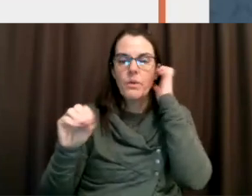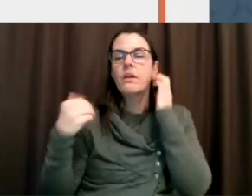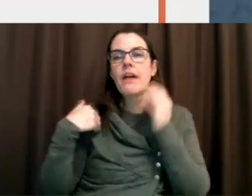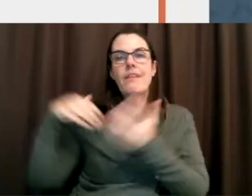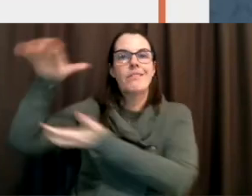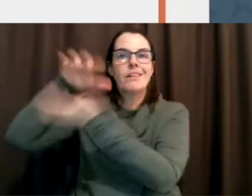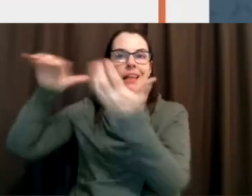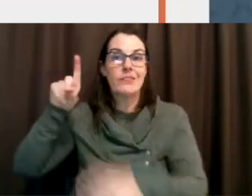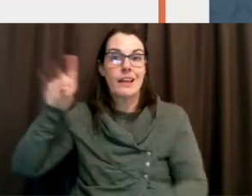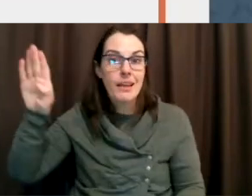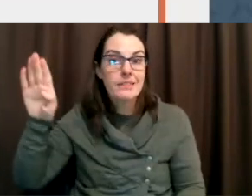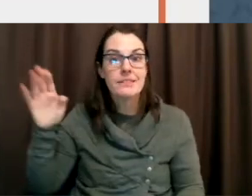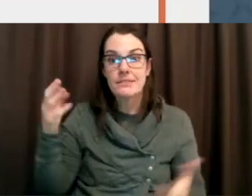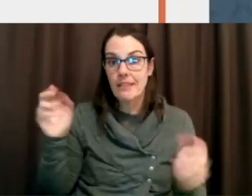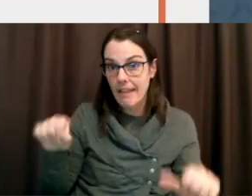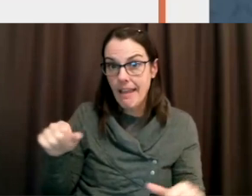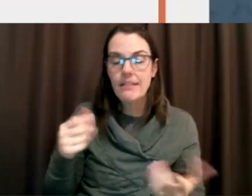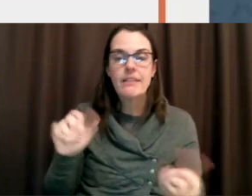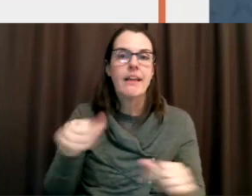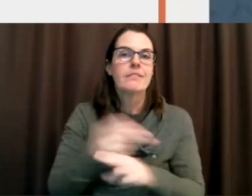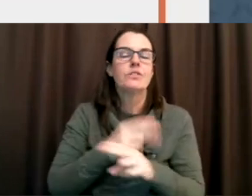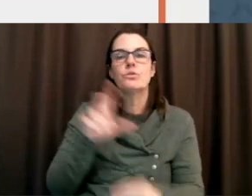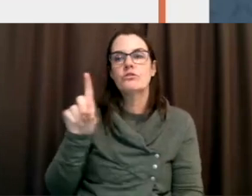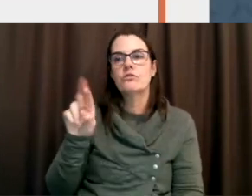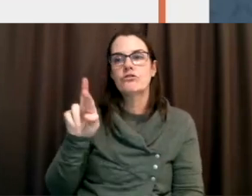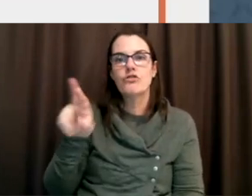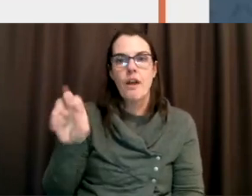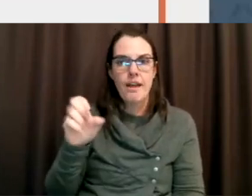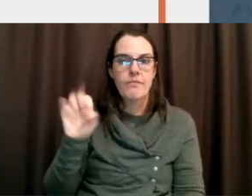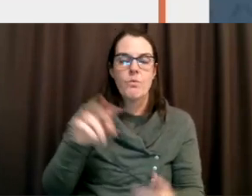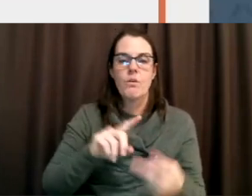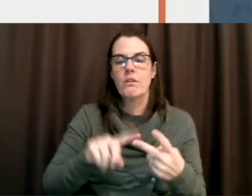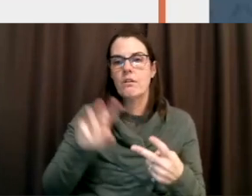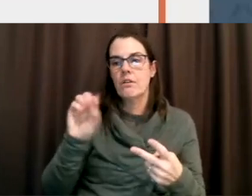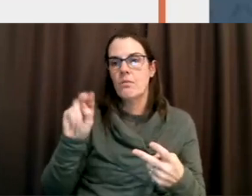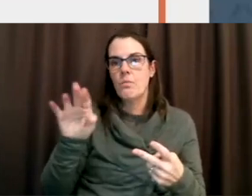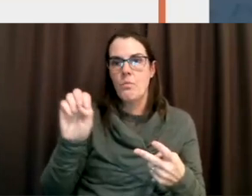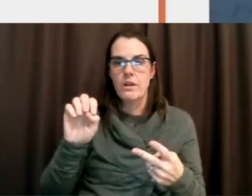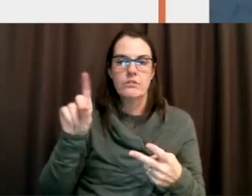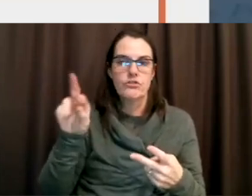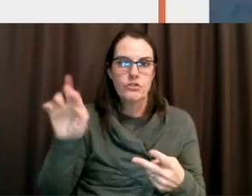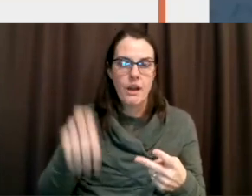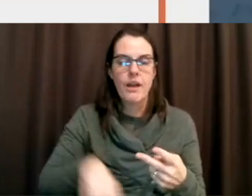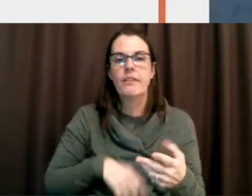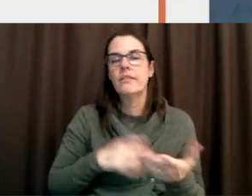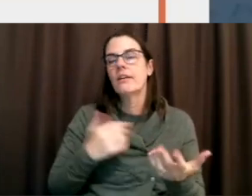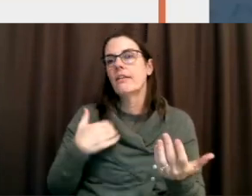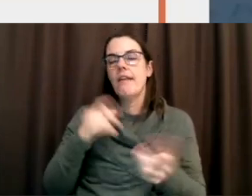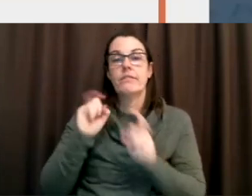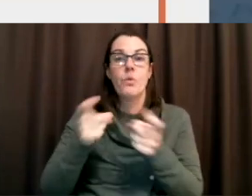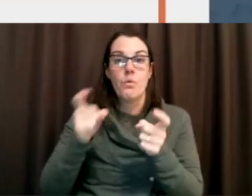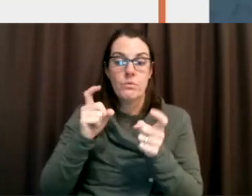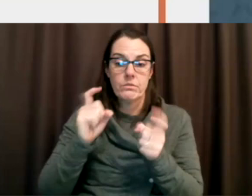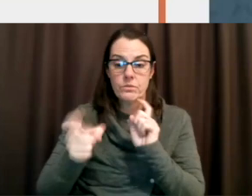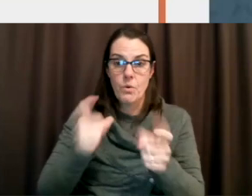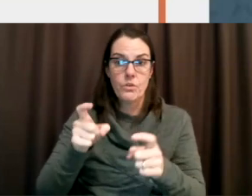databases, right? So we can use Google Drive or OneDrive. There's like donor management platforms or customer relationship management platforms. And then